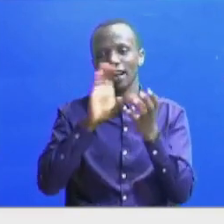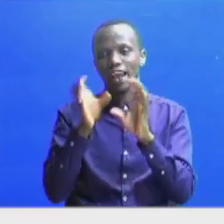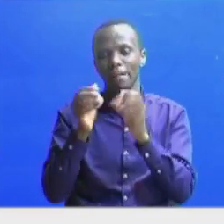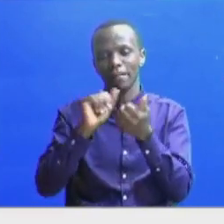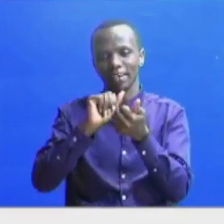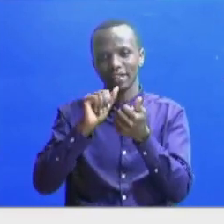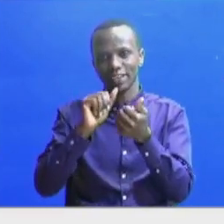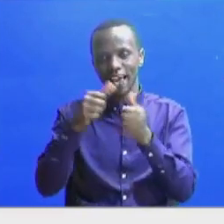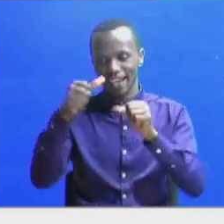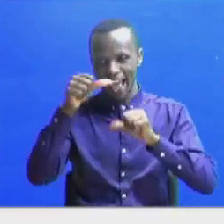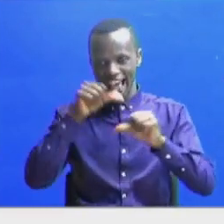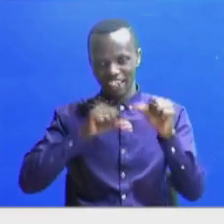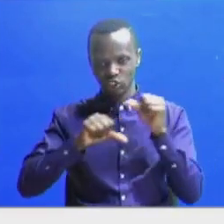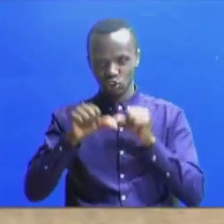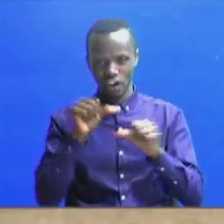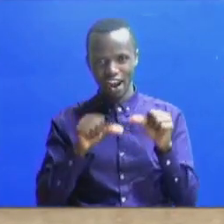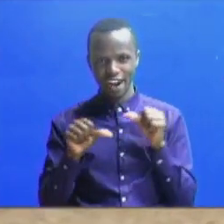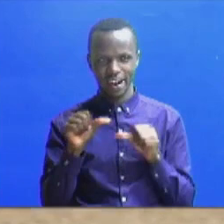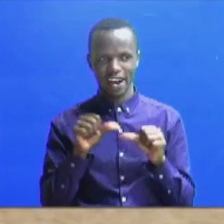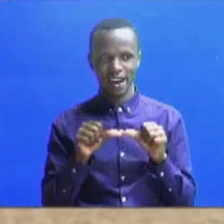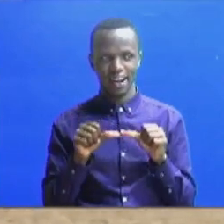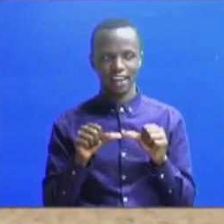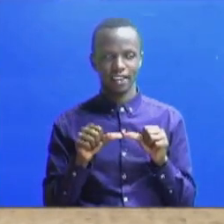take a look.